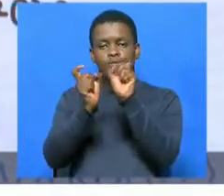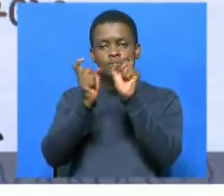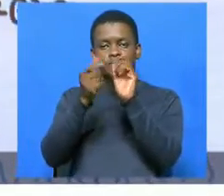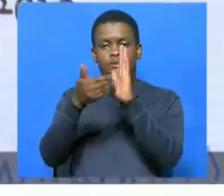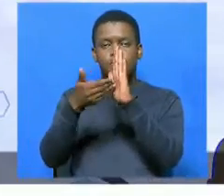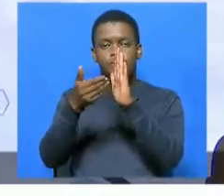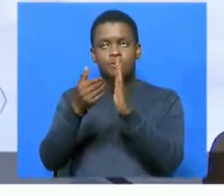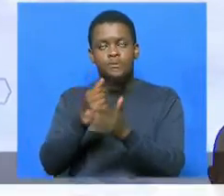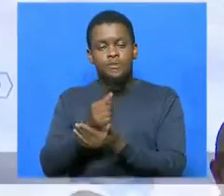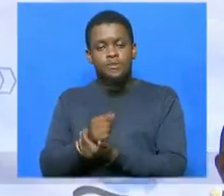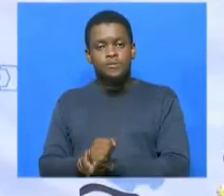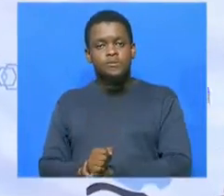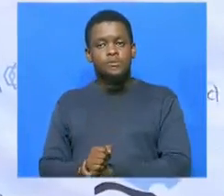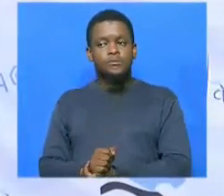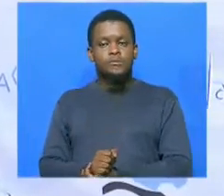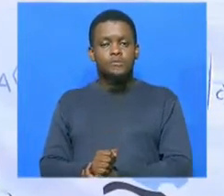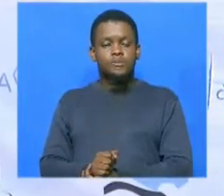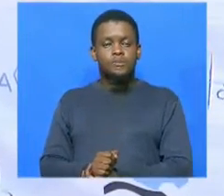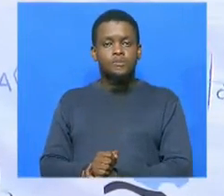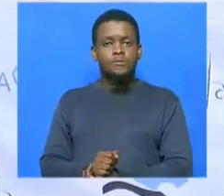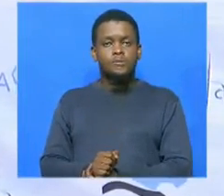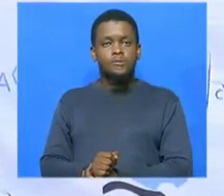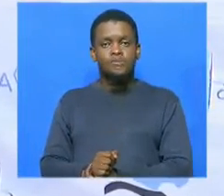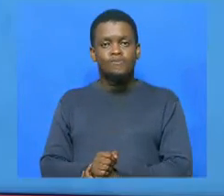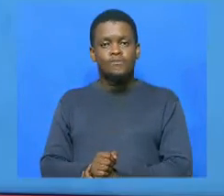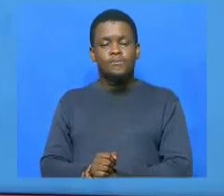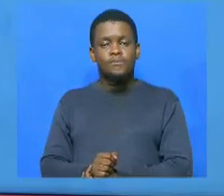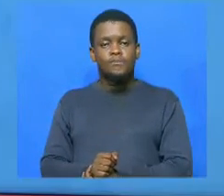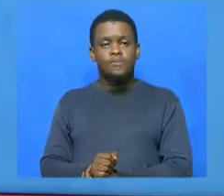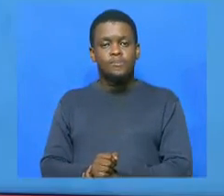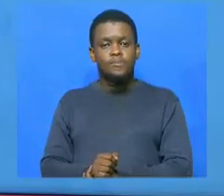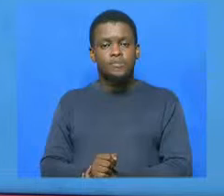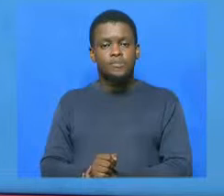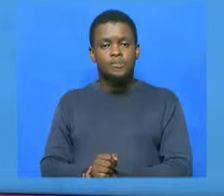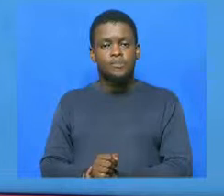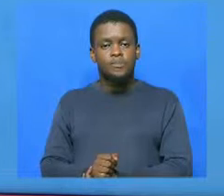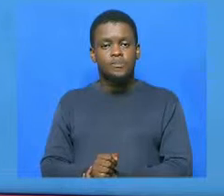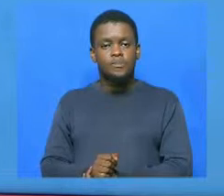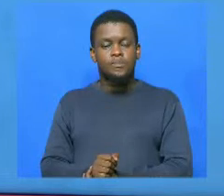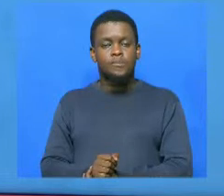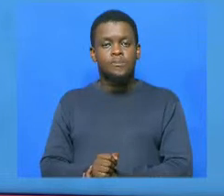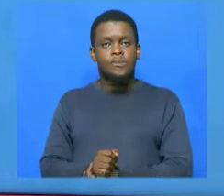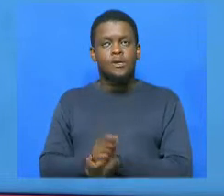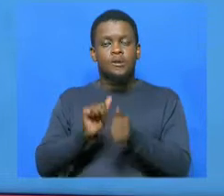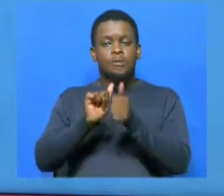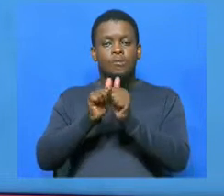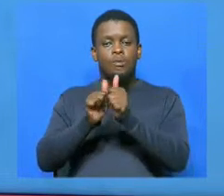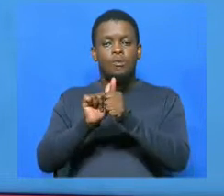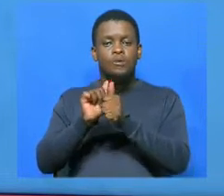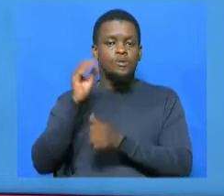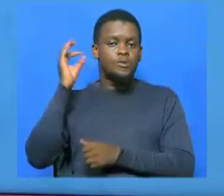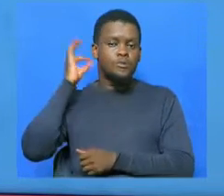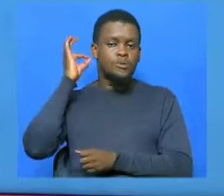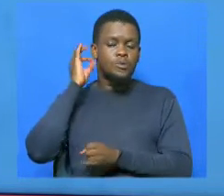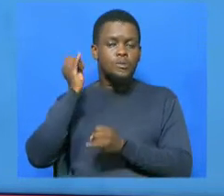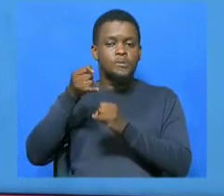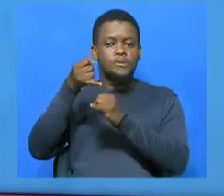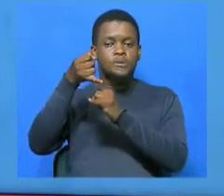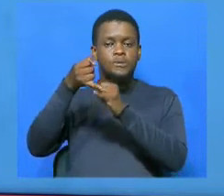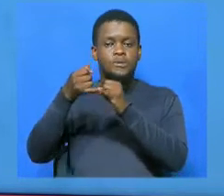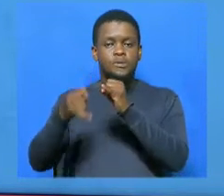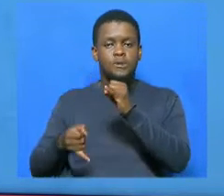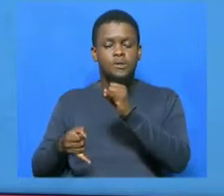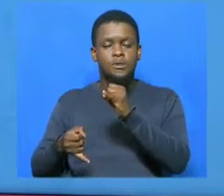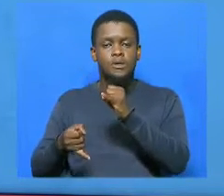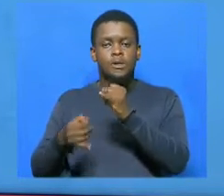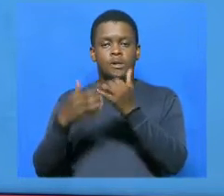Tsarofatso Malepa, PTV Sport, Muchudi. So, Fatso Malepa bring us to the end of our 9 p.m. sports